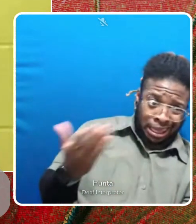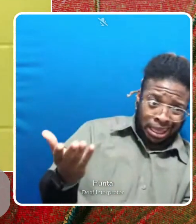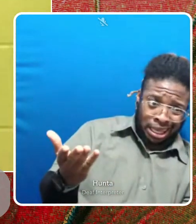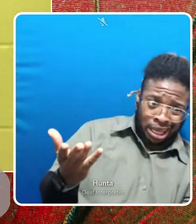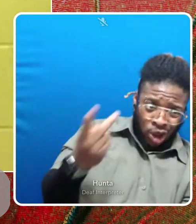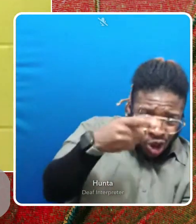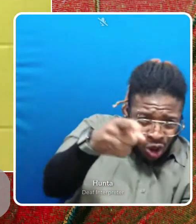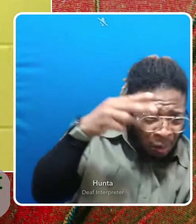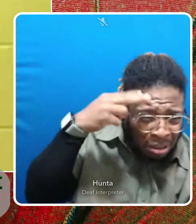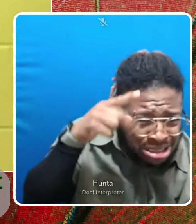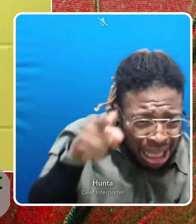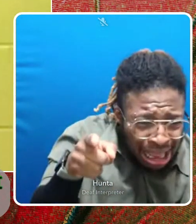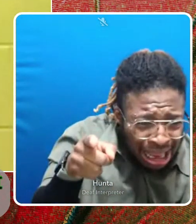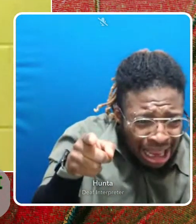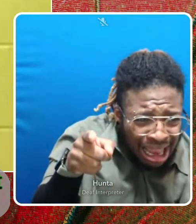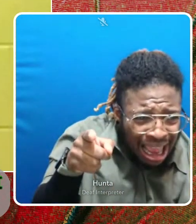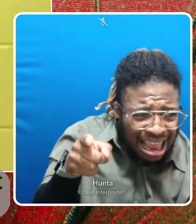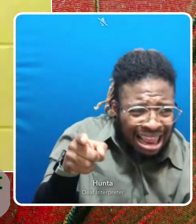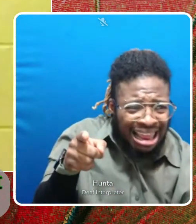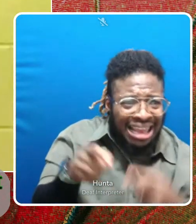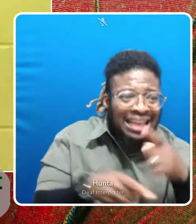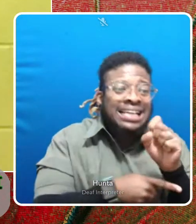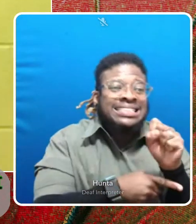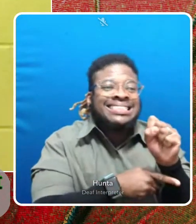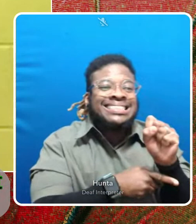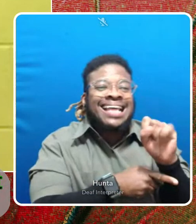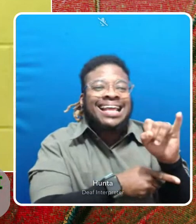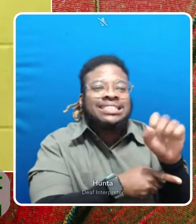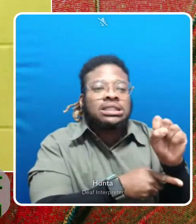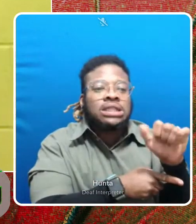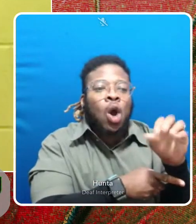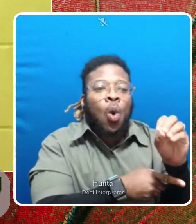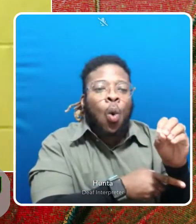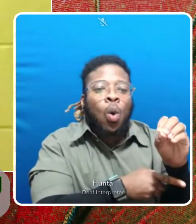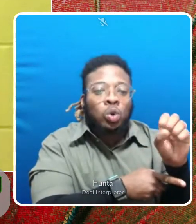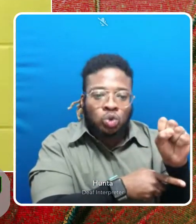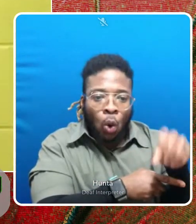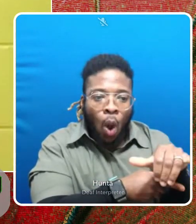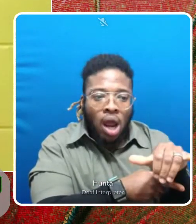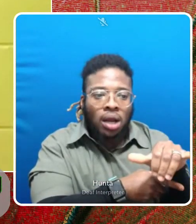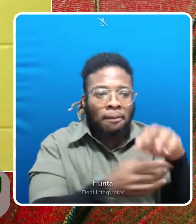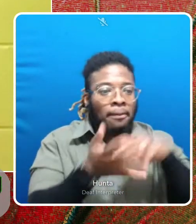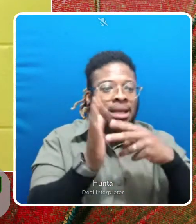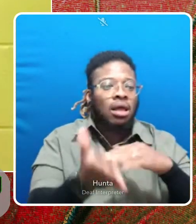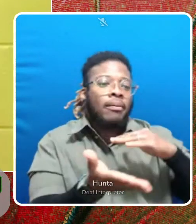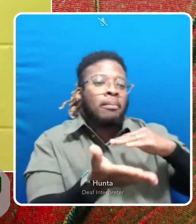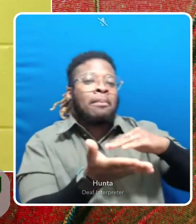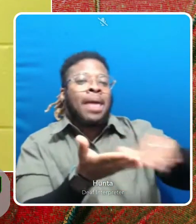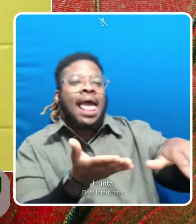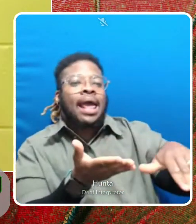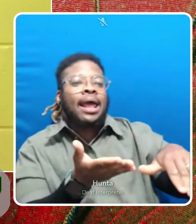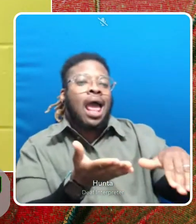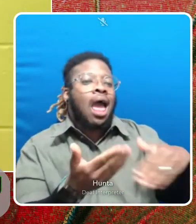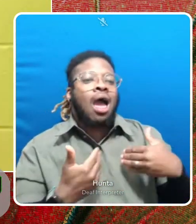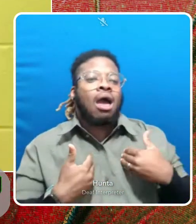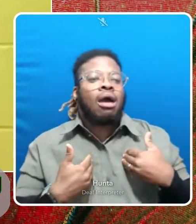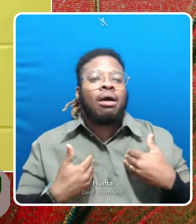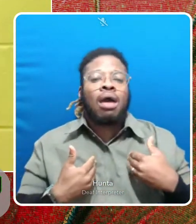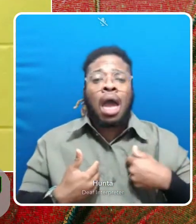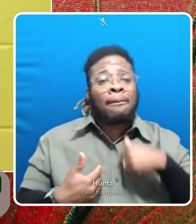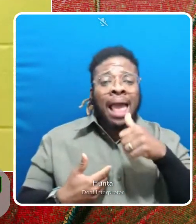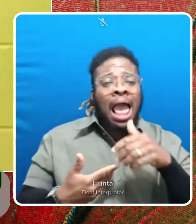assume must be the passcode because whatever I said wasn't. Speaking of which, 2, I don't speak Spanish. Some people say